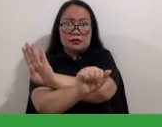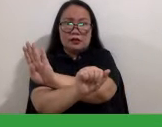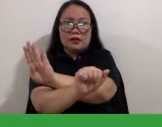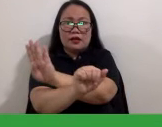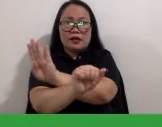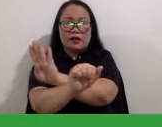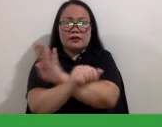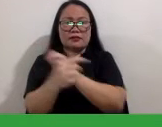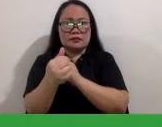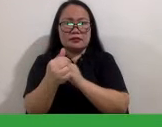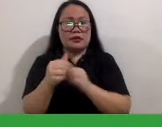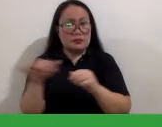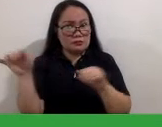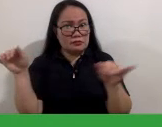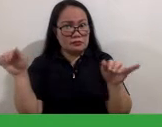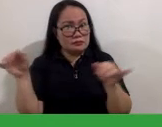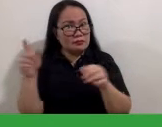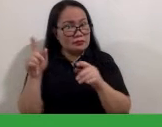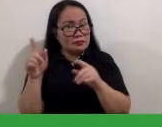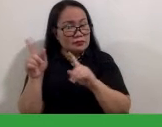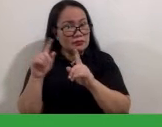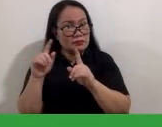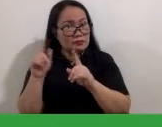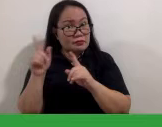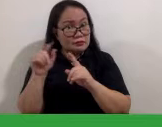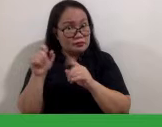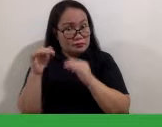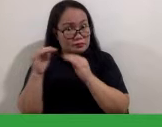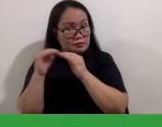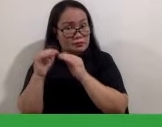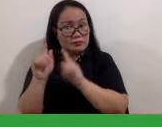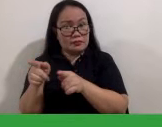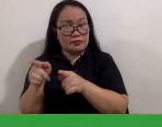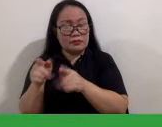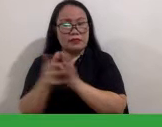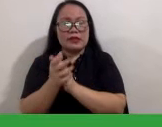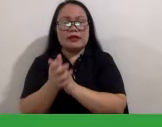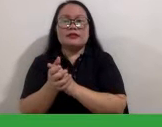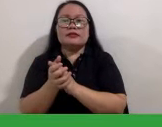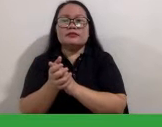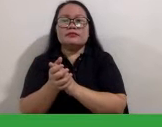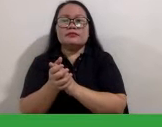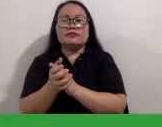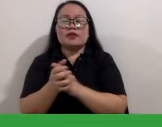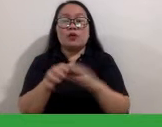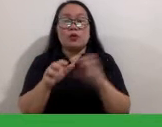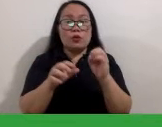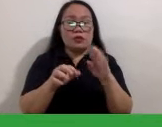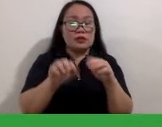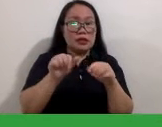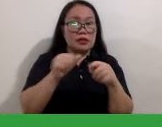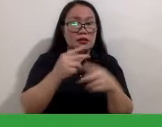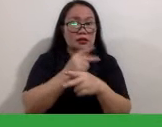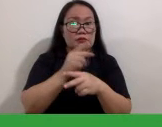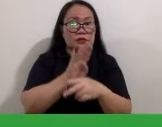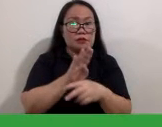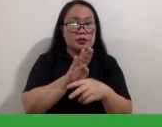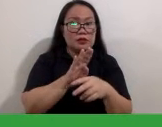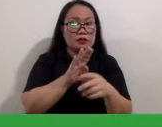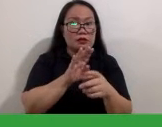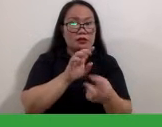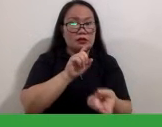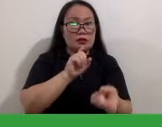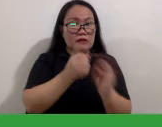still equal daw. So, mamaya magbibigay ako ng example if this is true under addition. If